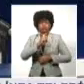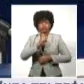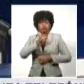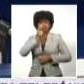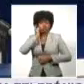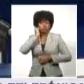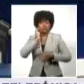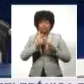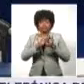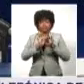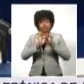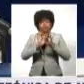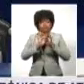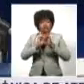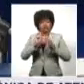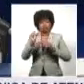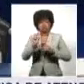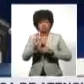torpid evolution.